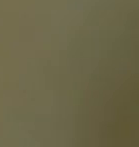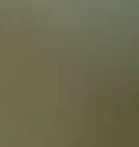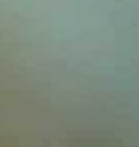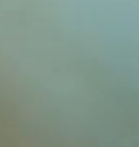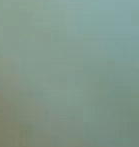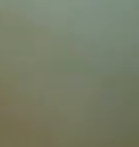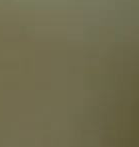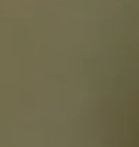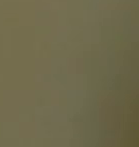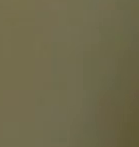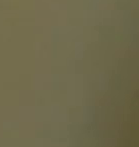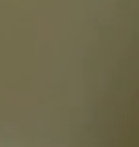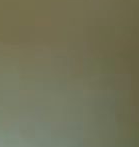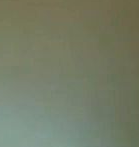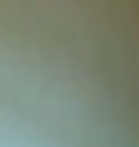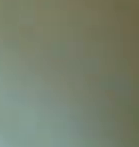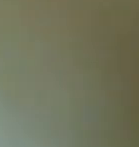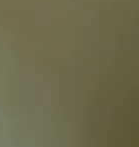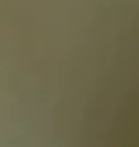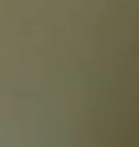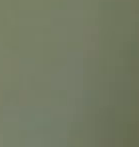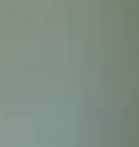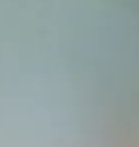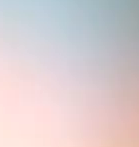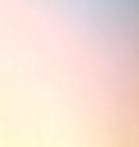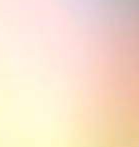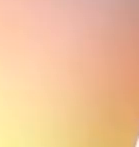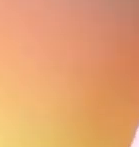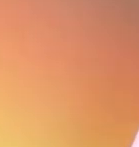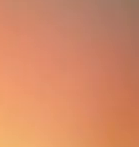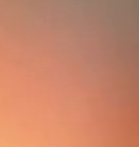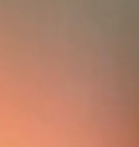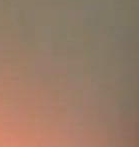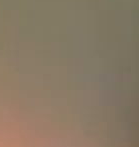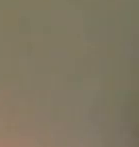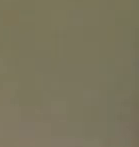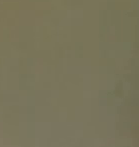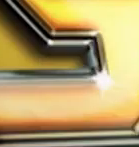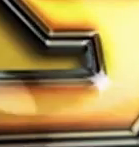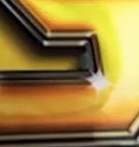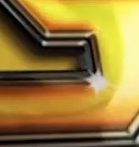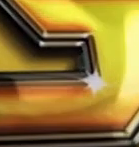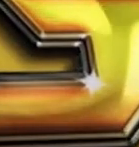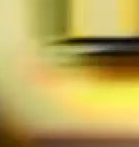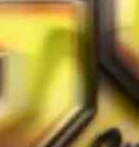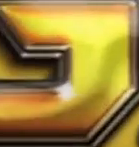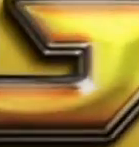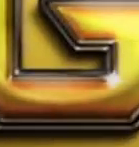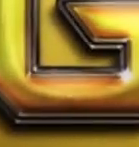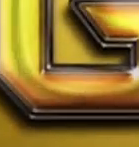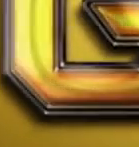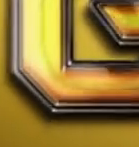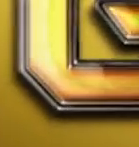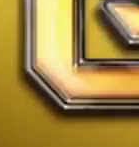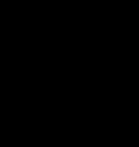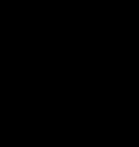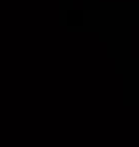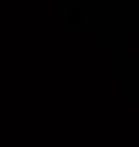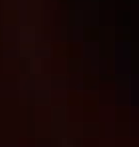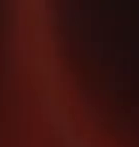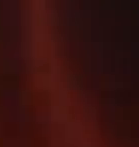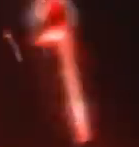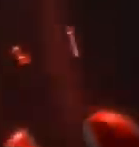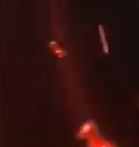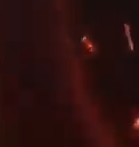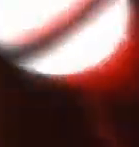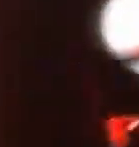Bula, I'm Miri, I'm from Lotoka and I love Gold FM because they play all my classic hits. Gold FM, only the classic hits.